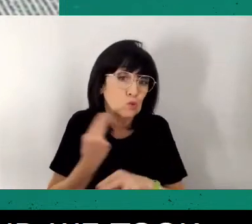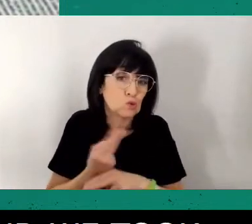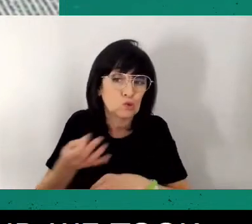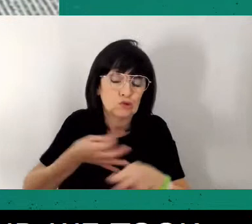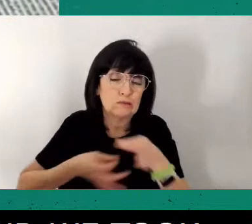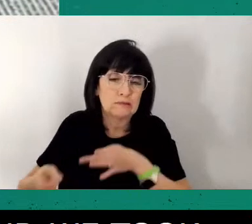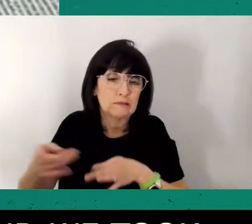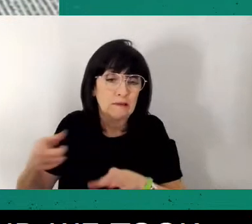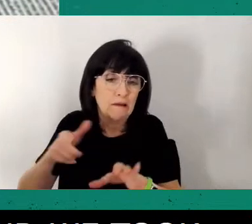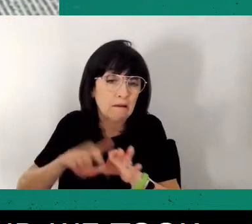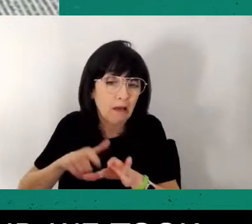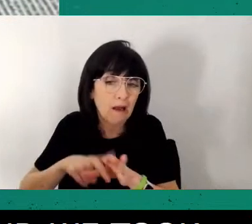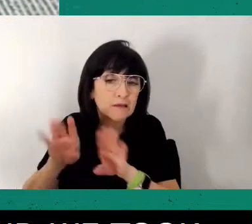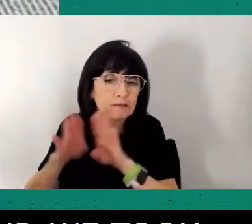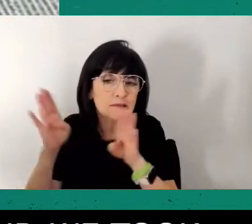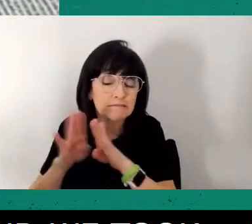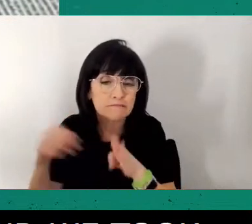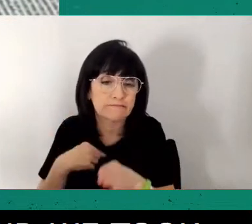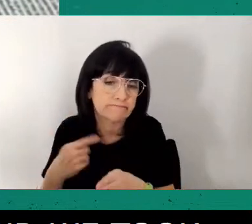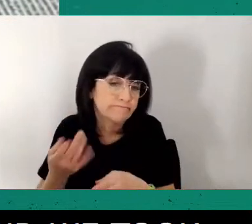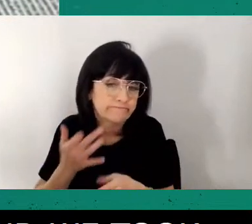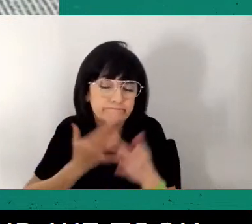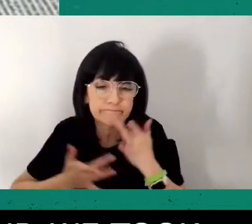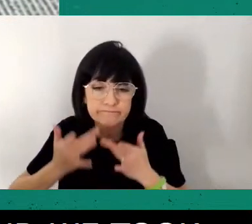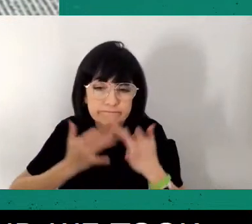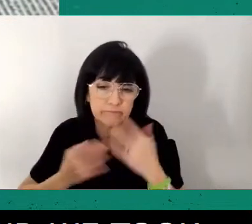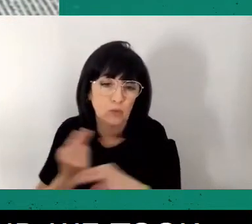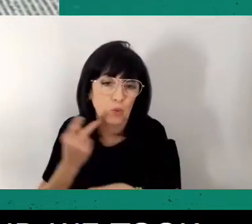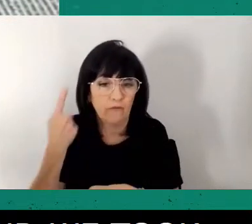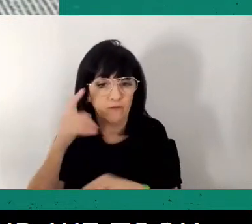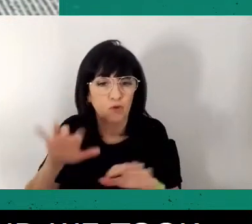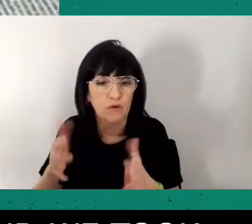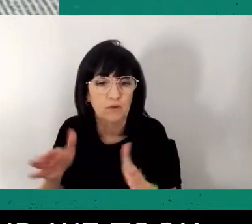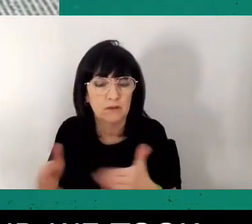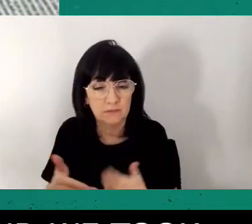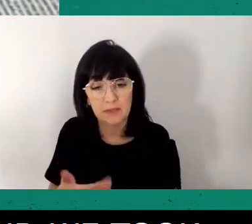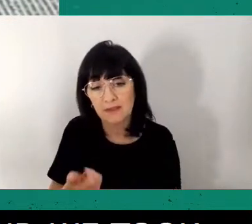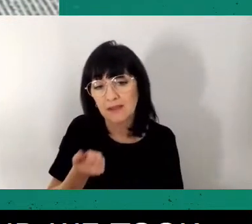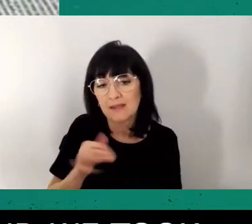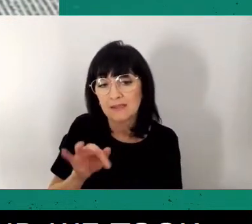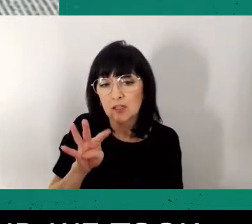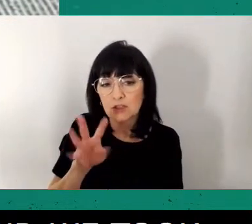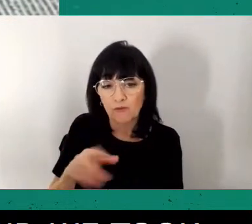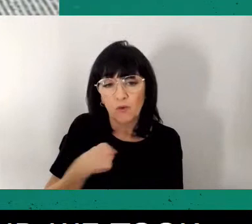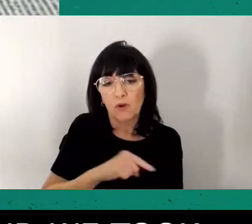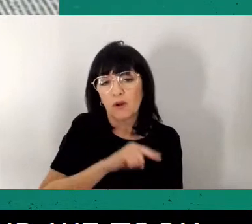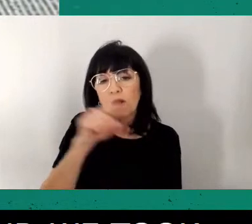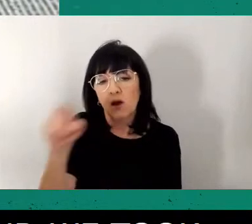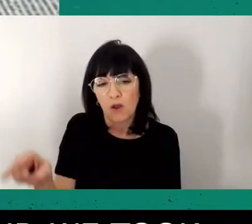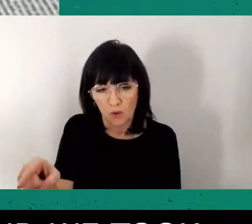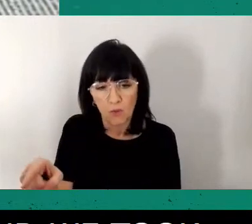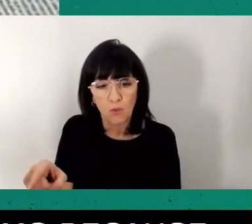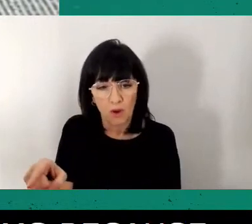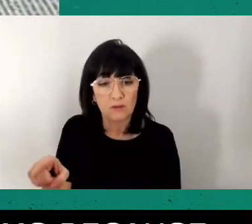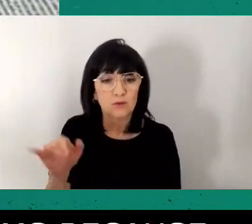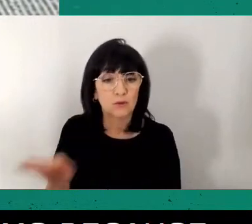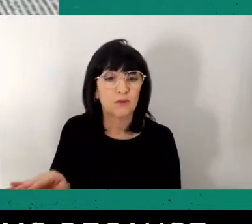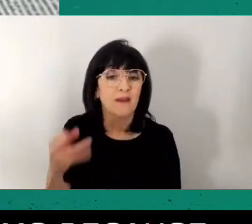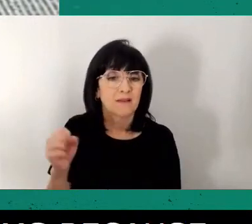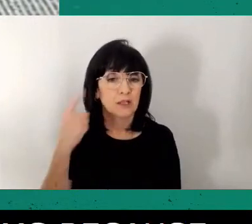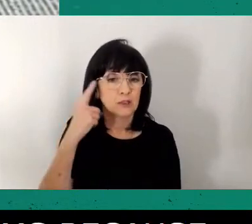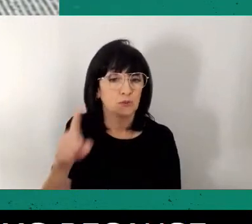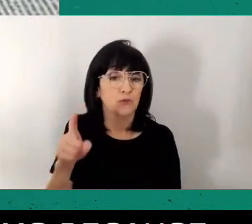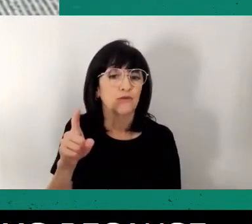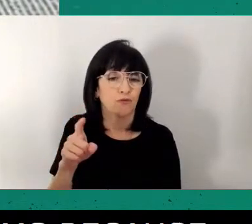students. And then the next year, 1943, I went to boarding school at Delaware State College High School for college students. As a matter of fact, I was